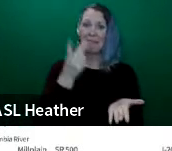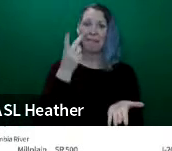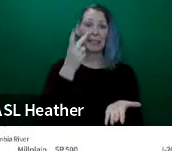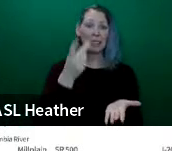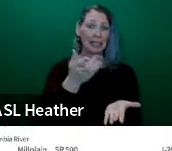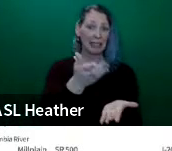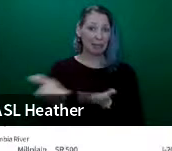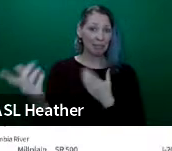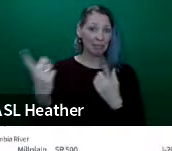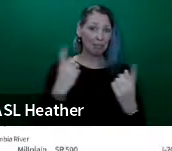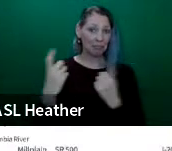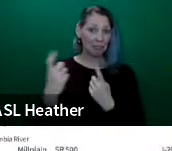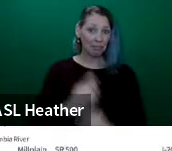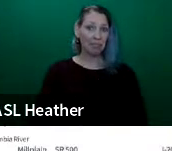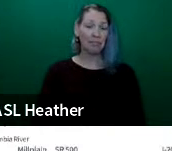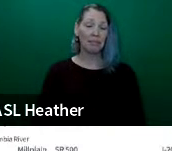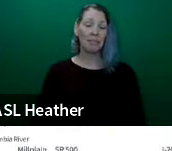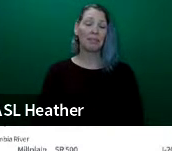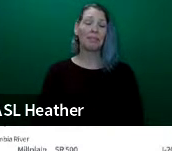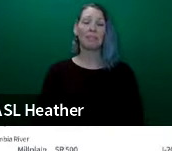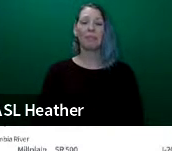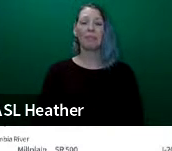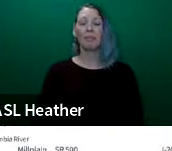are questions.